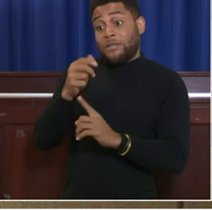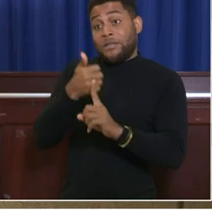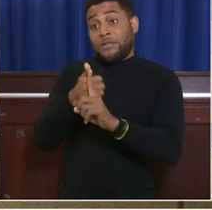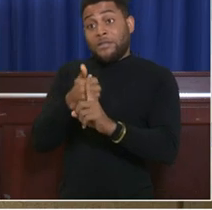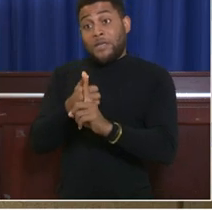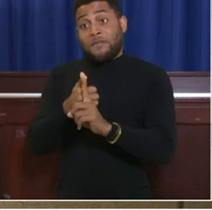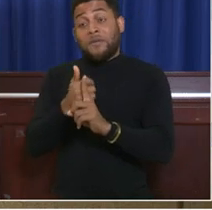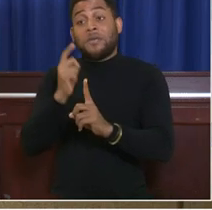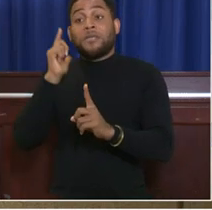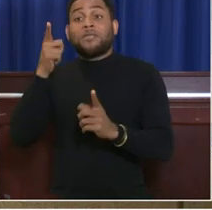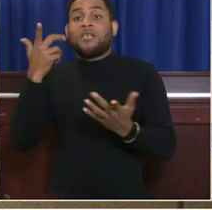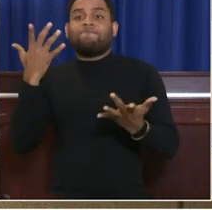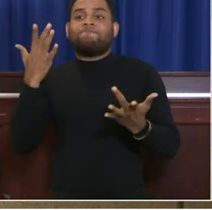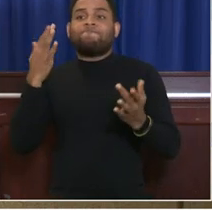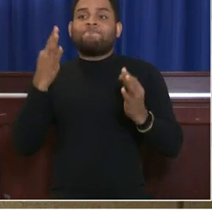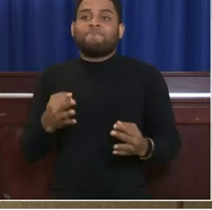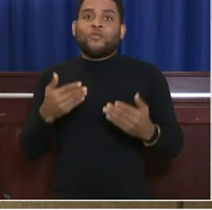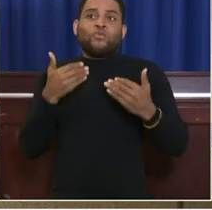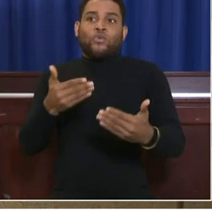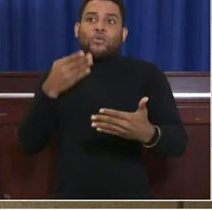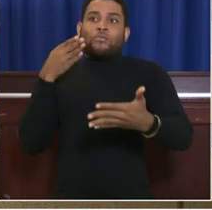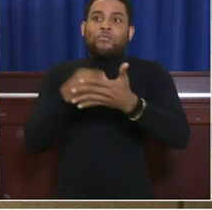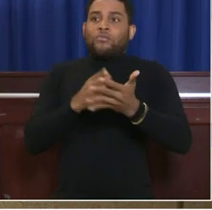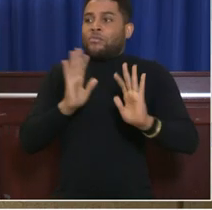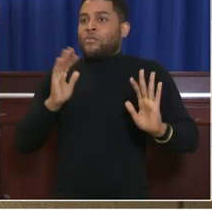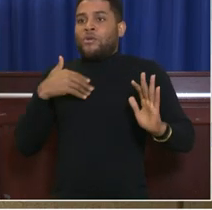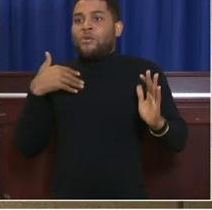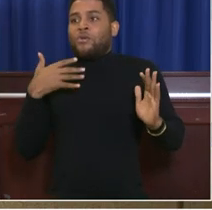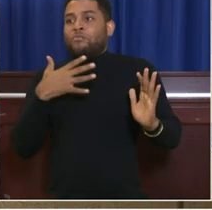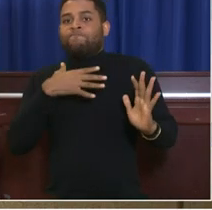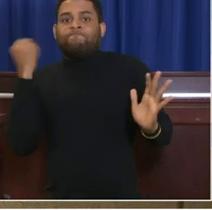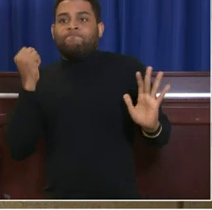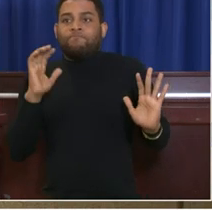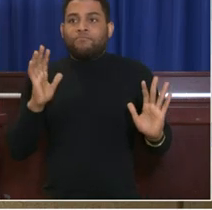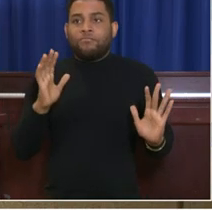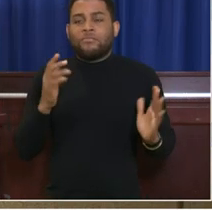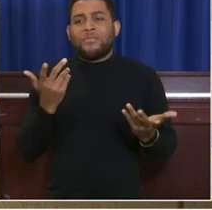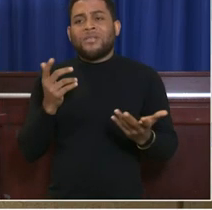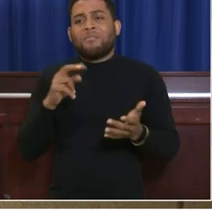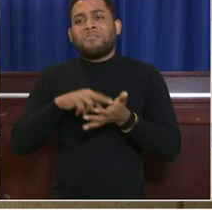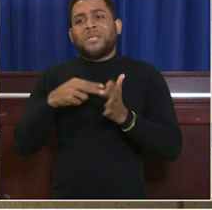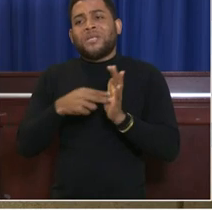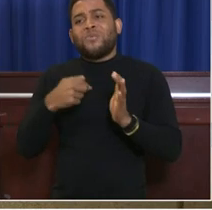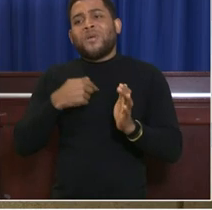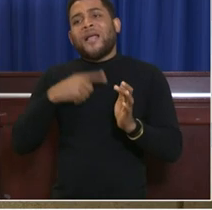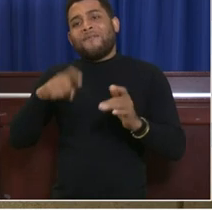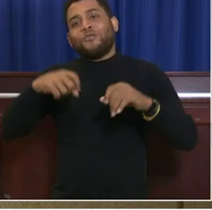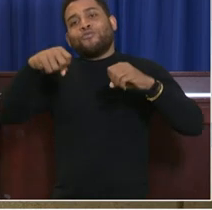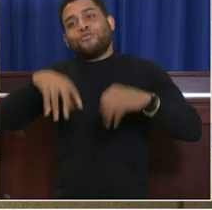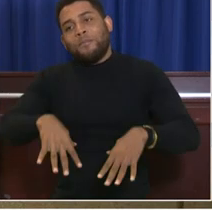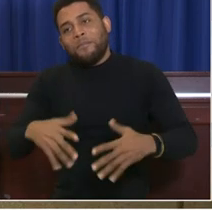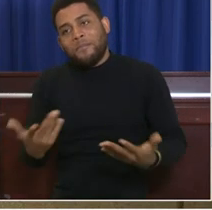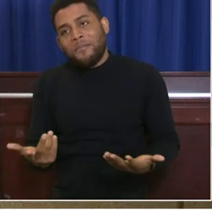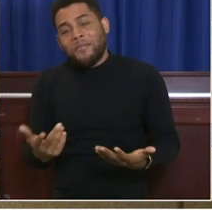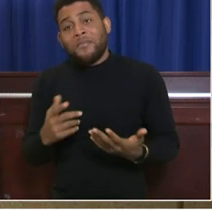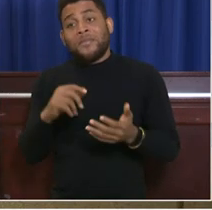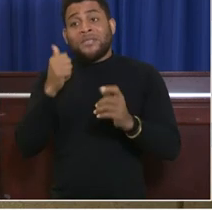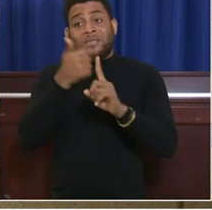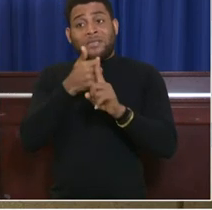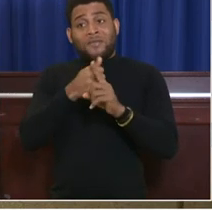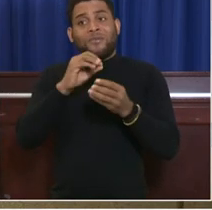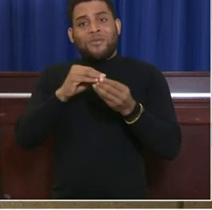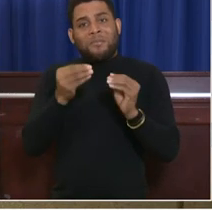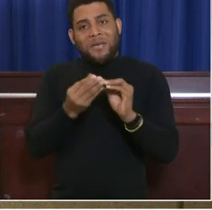explain. And I think once the public understands these numbers, they're going to have a lot of confidence that most people, the overwhelming majority of